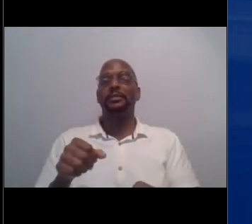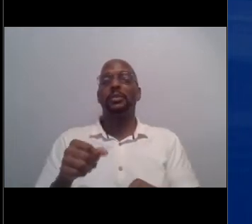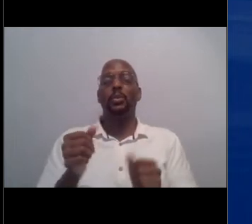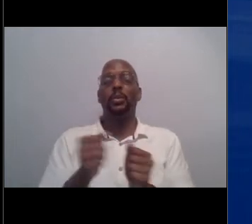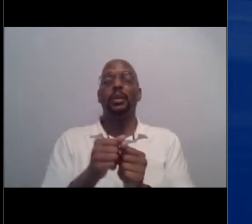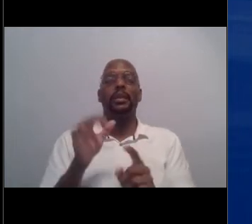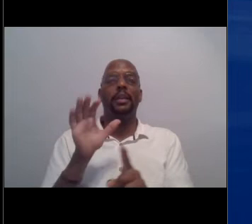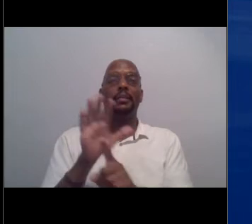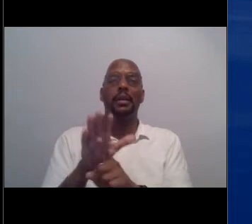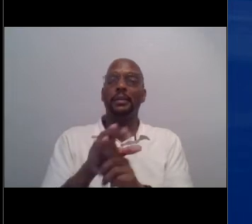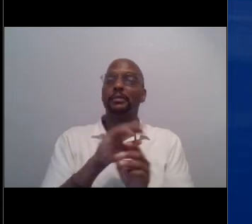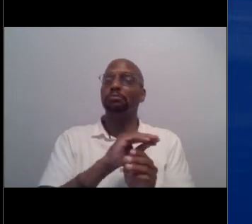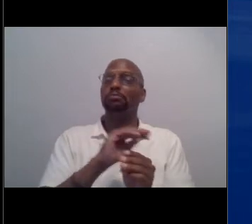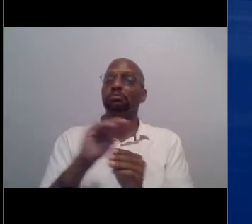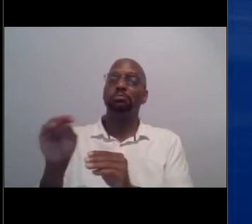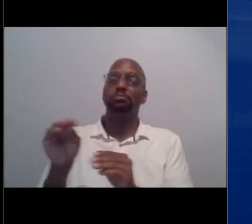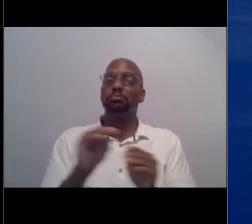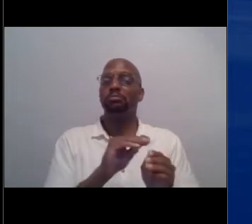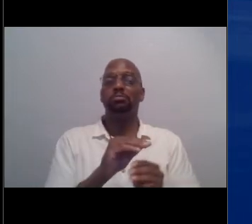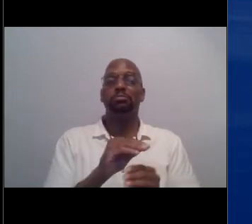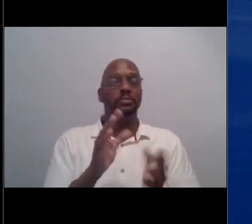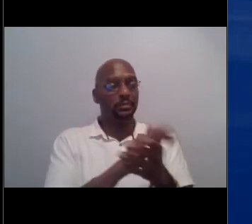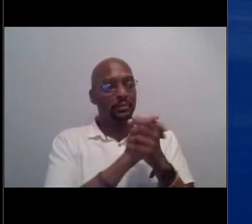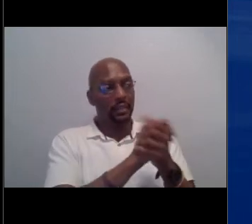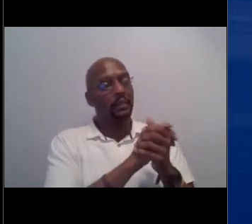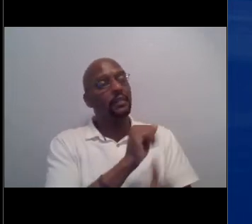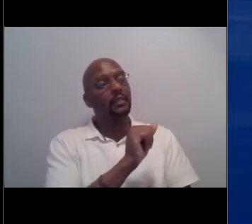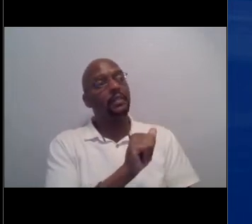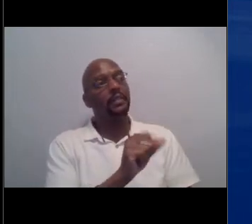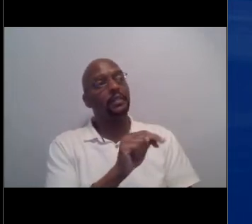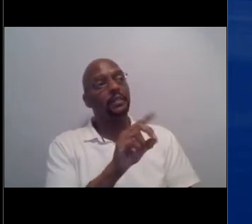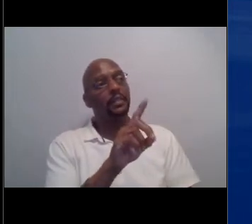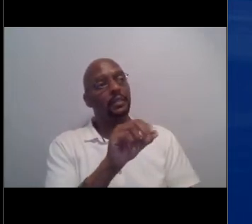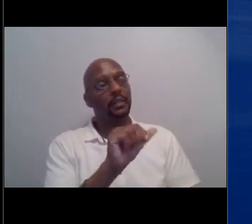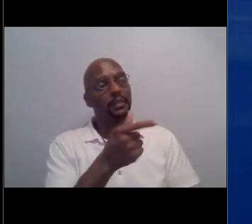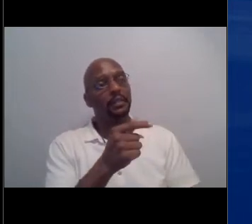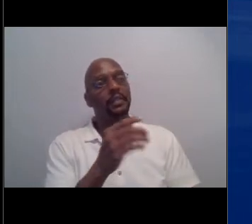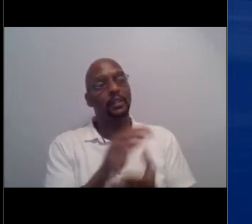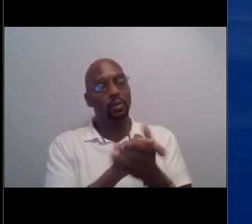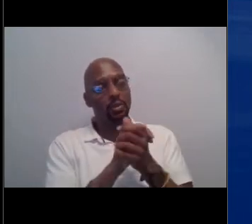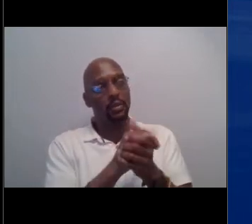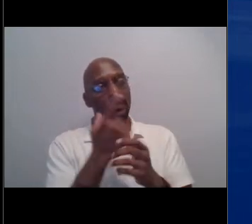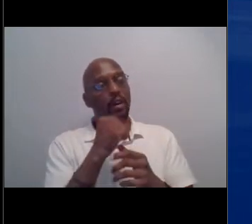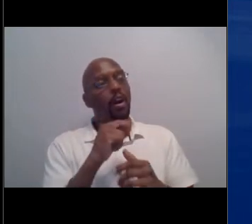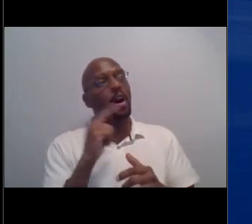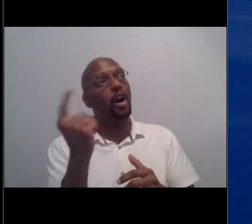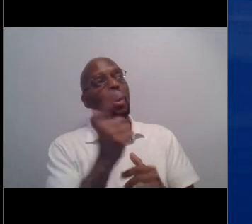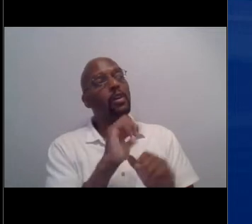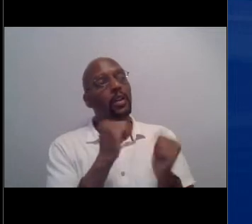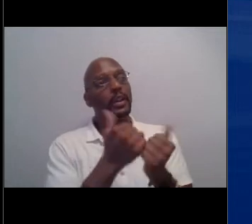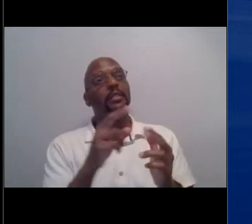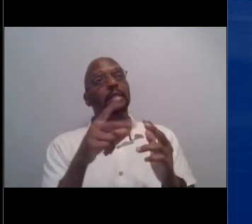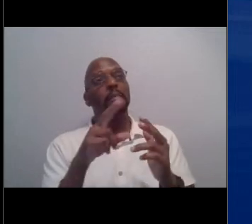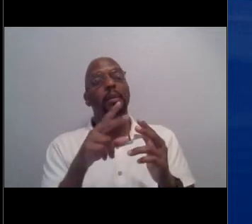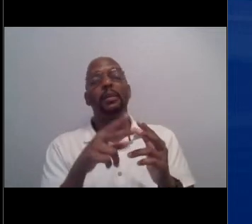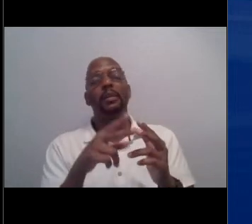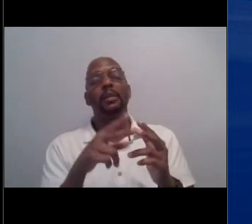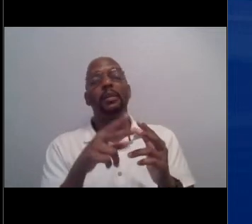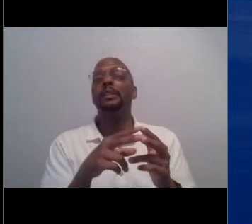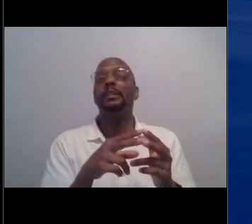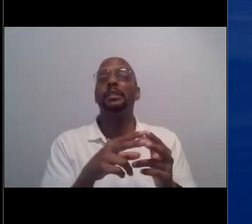issue. And so I want to congratulate SANDAG and Caltrans and all of your agency partners in